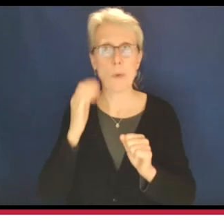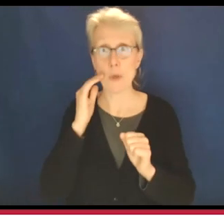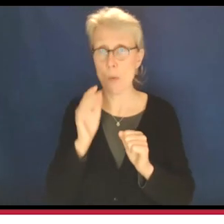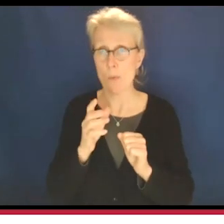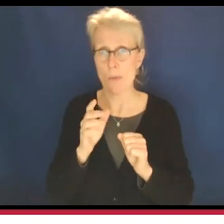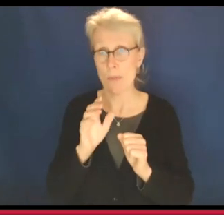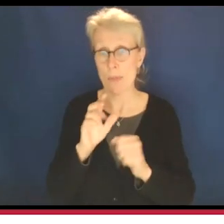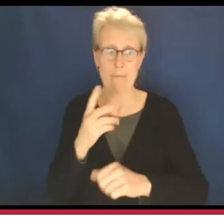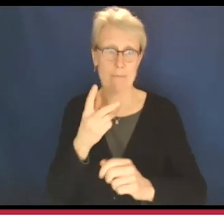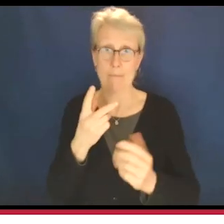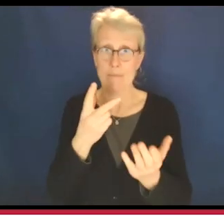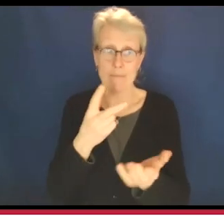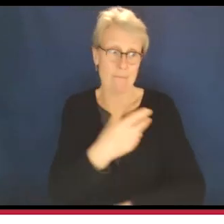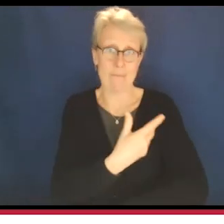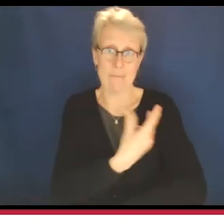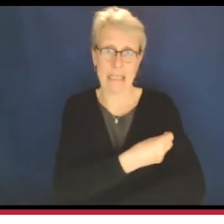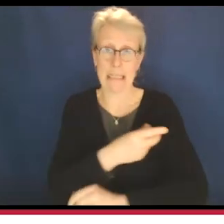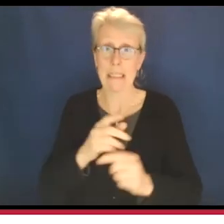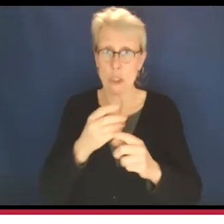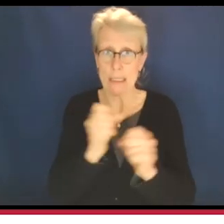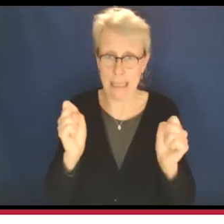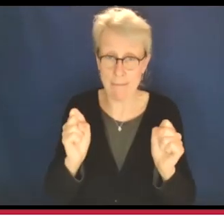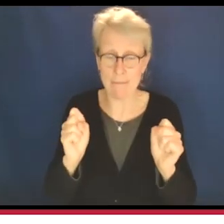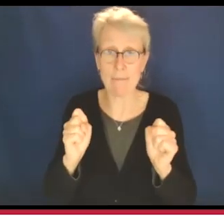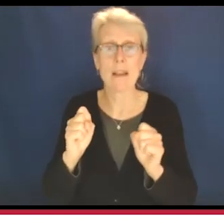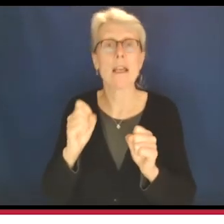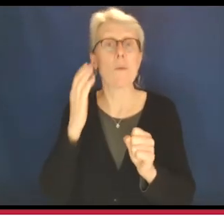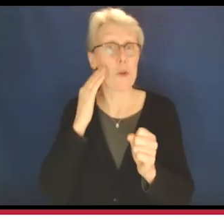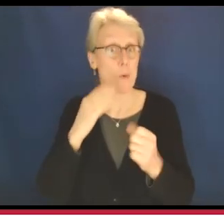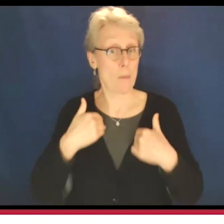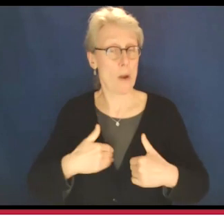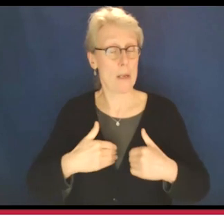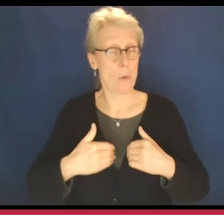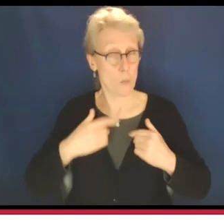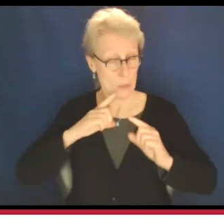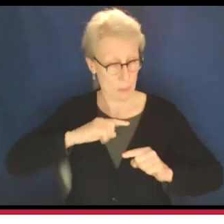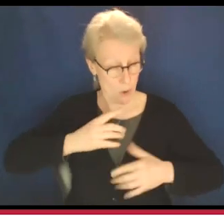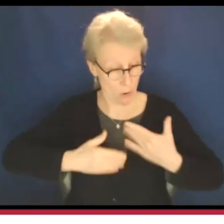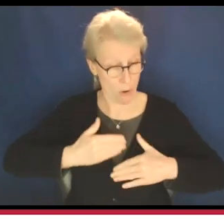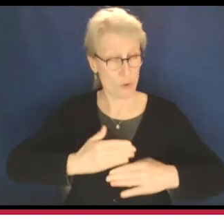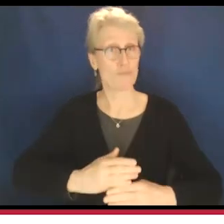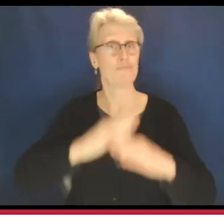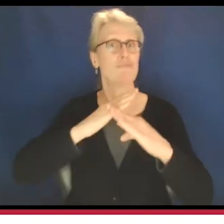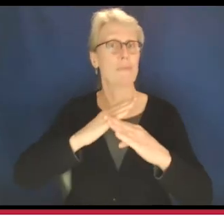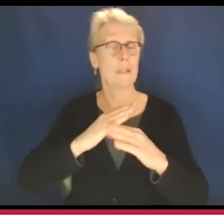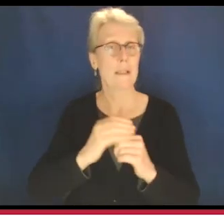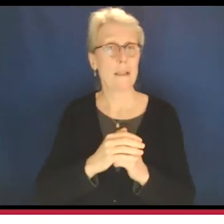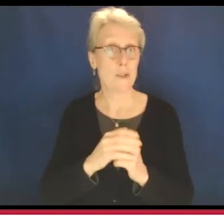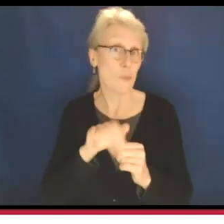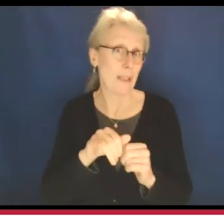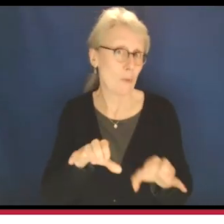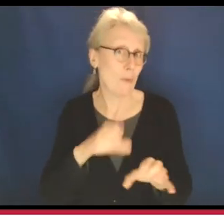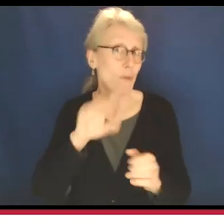for a vaccine, that we know it's safe and we know it engenders an immune response. And to do that for a whole range of pathogens, so that if a